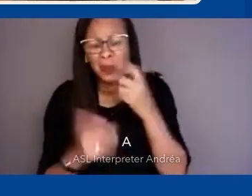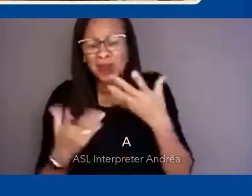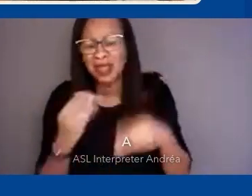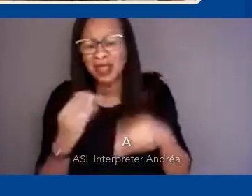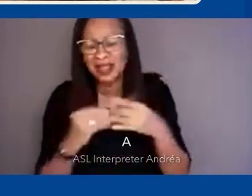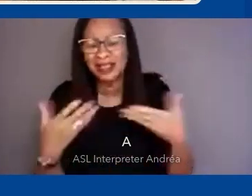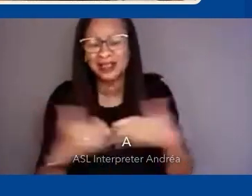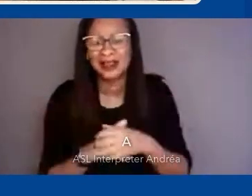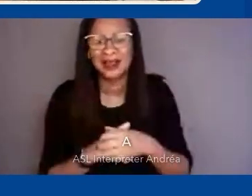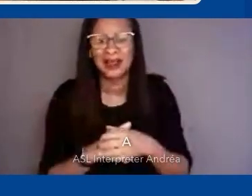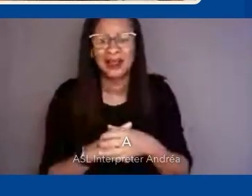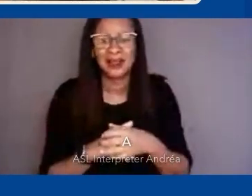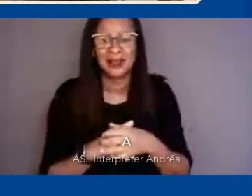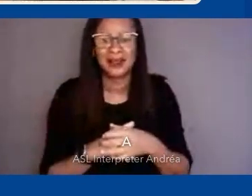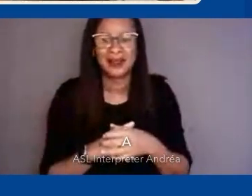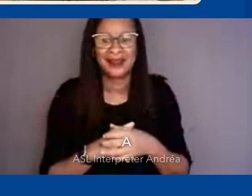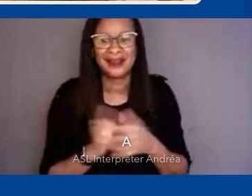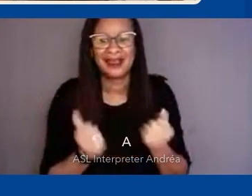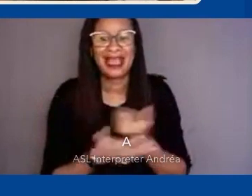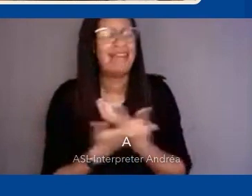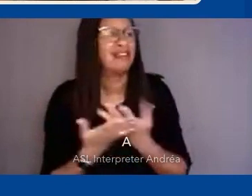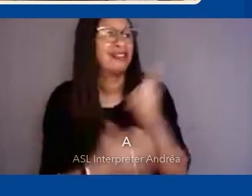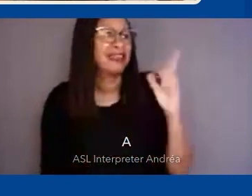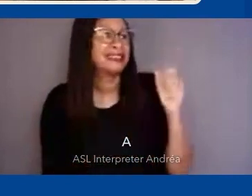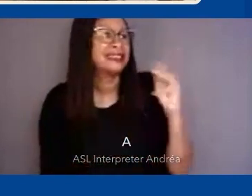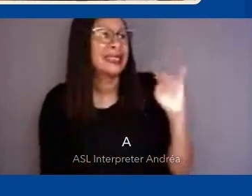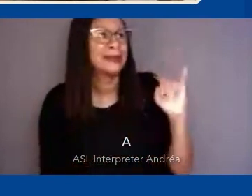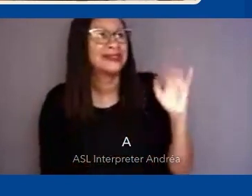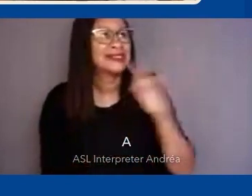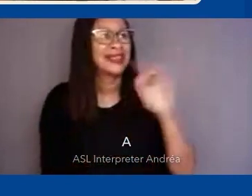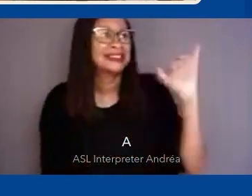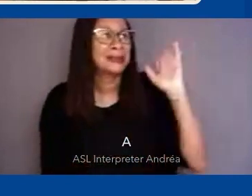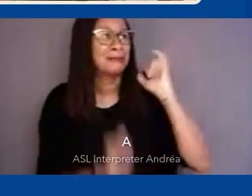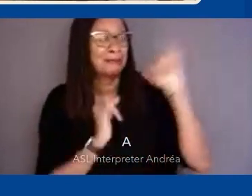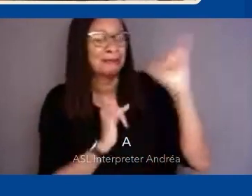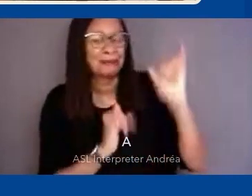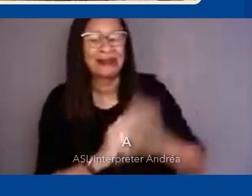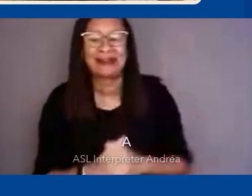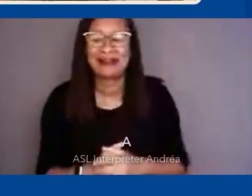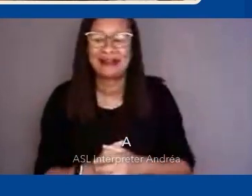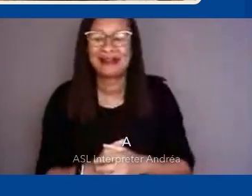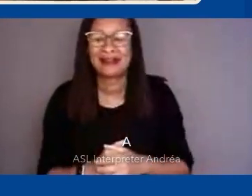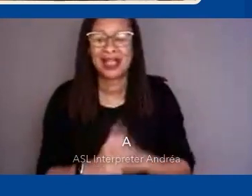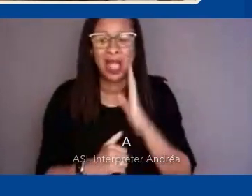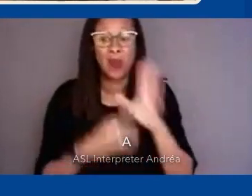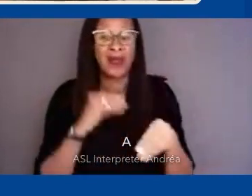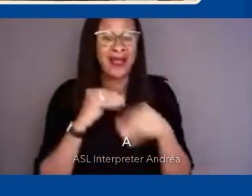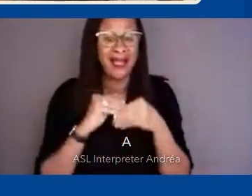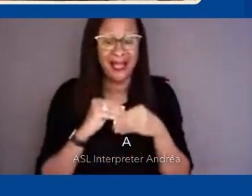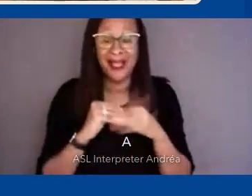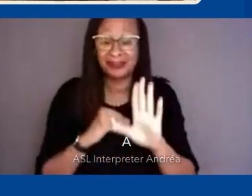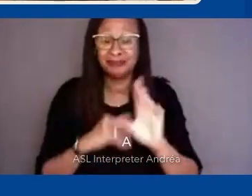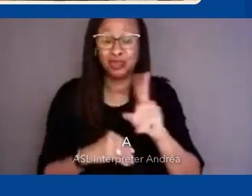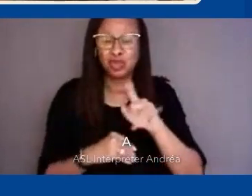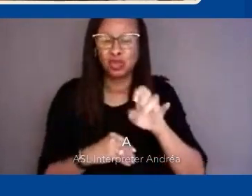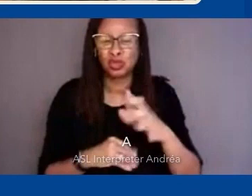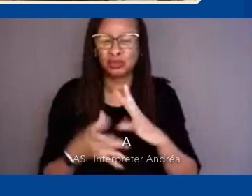know, everything Sammy said. Yeah. Yeah, but I love that. I will just add that I feel like I had been